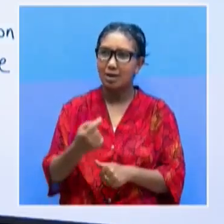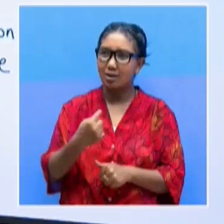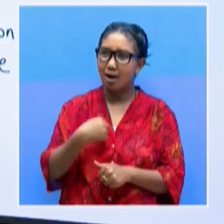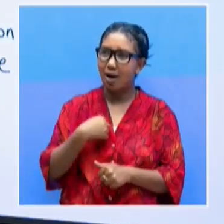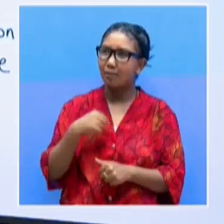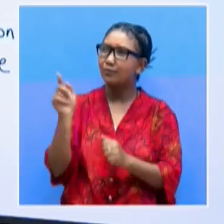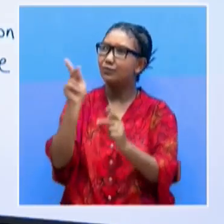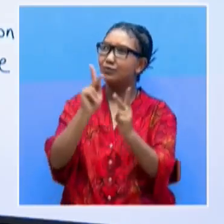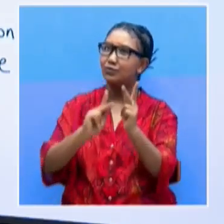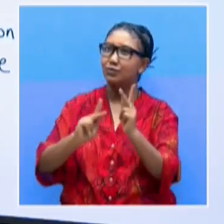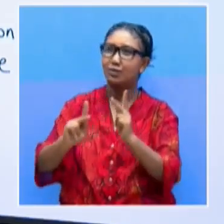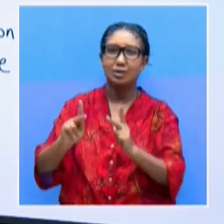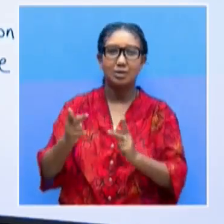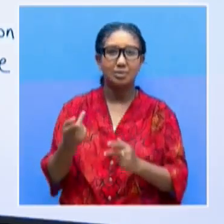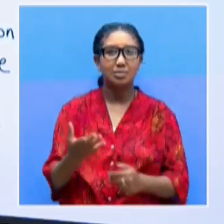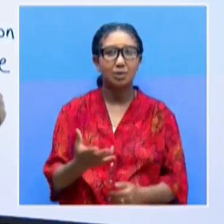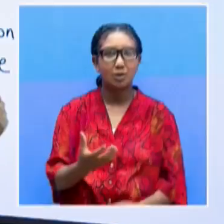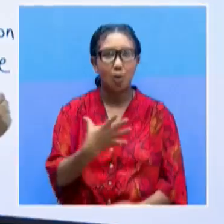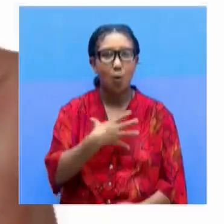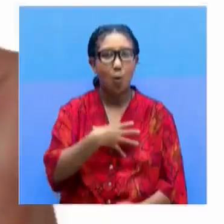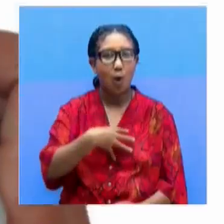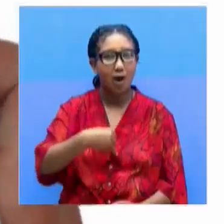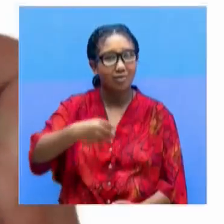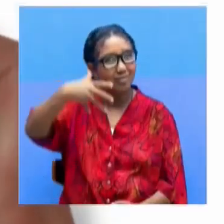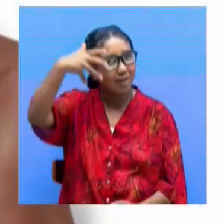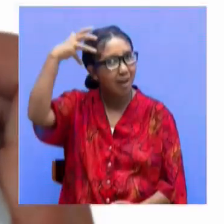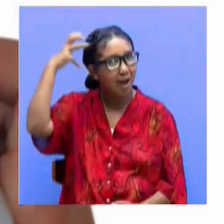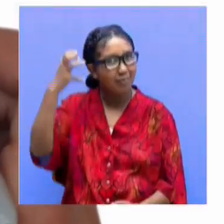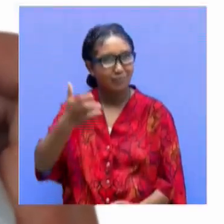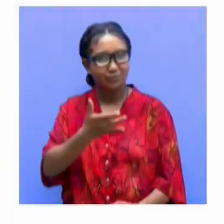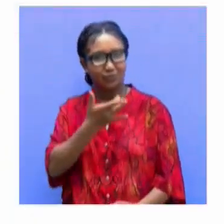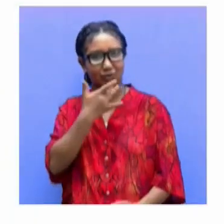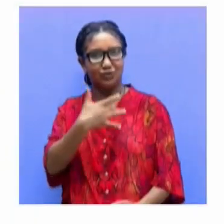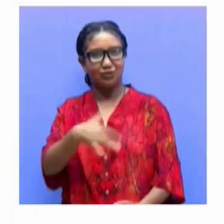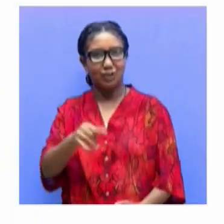have seen a white lion. We